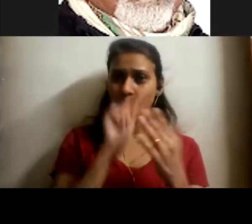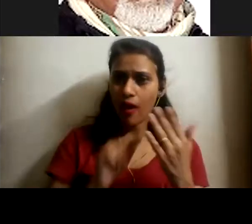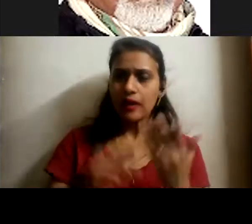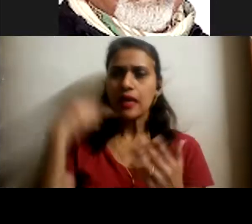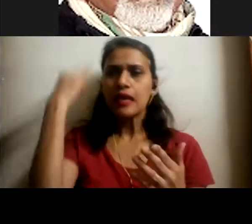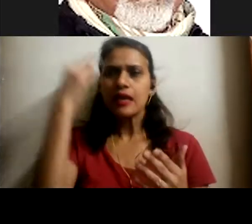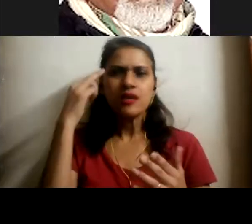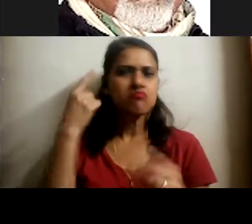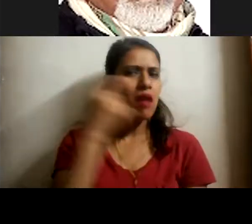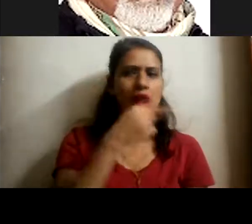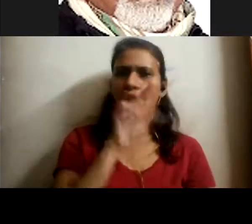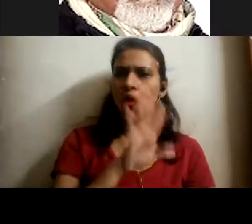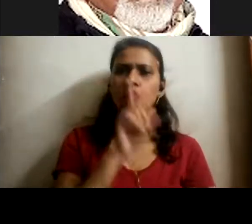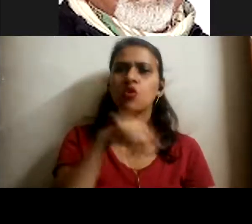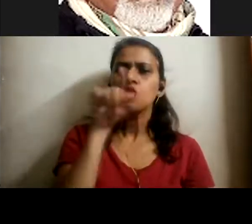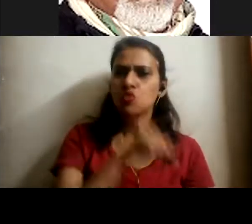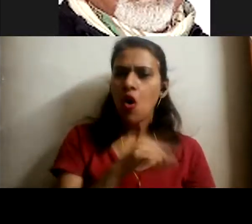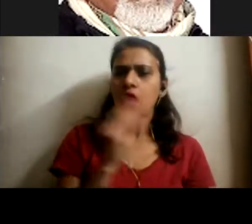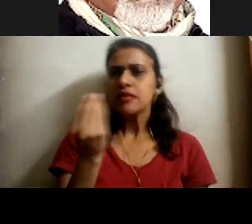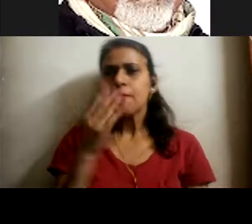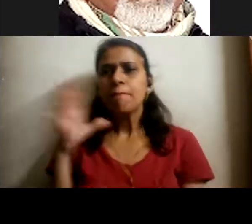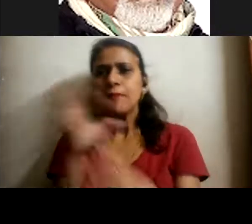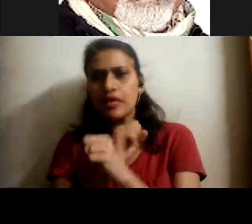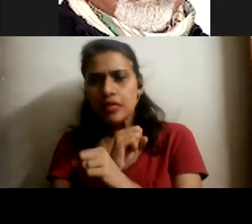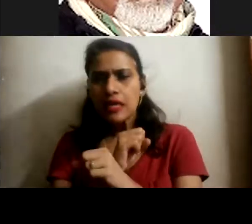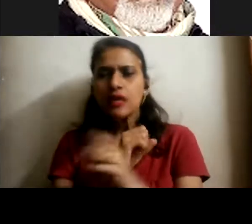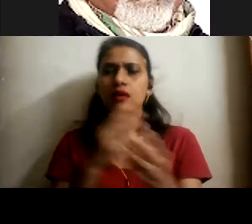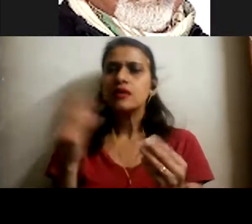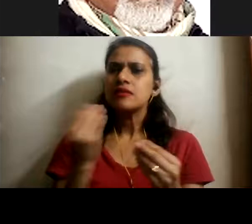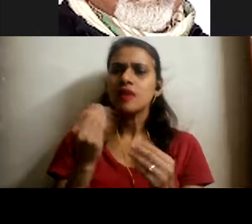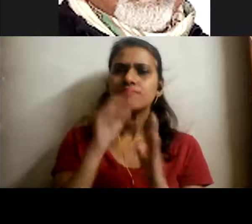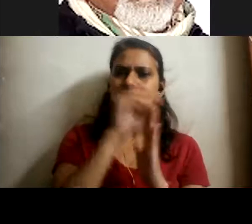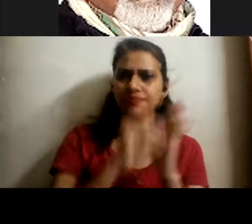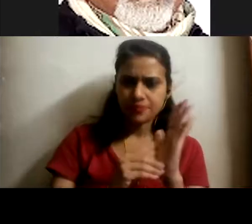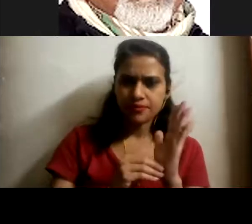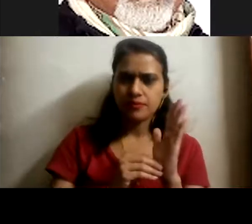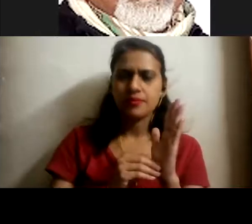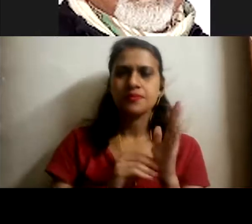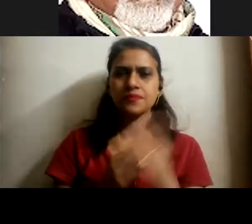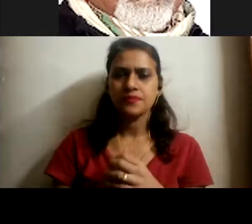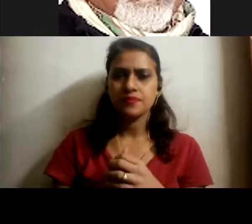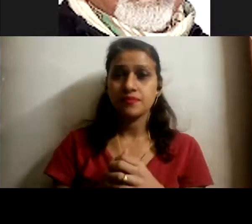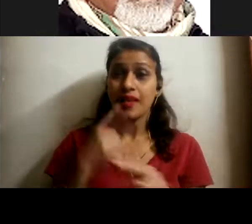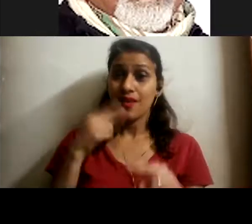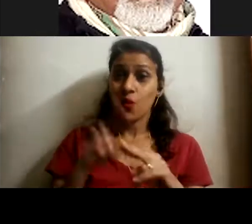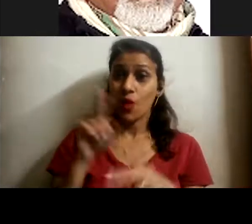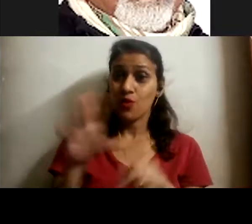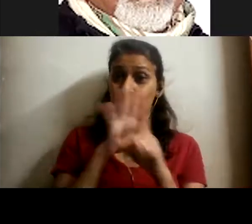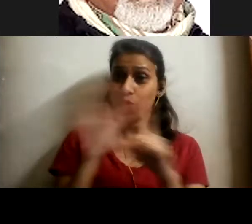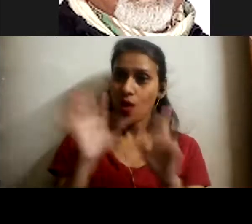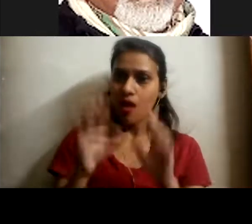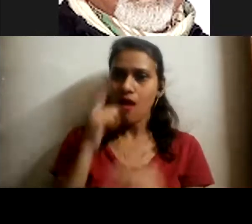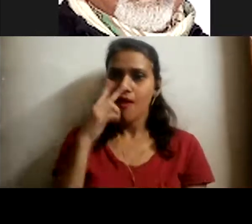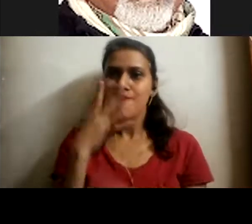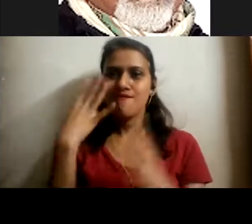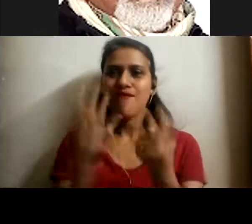was not correct or something was lacking in this, something of that sort. And once you do so, you will find out the